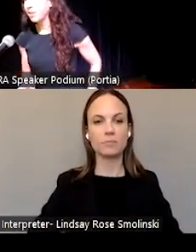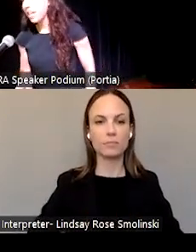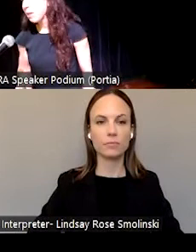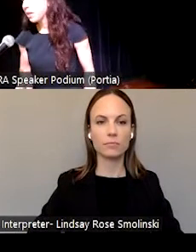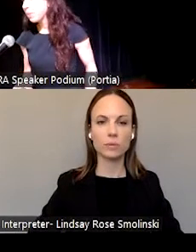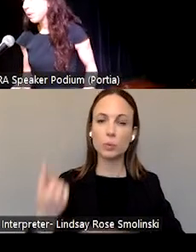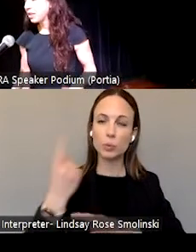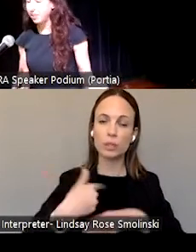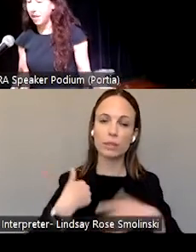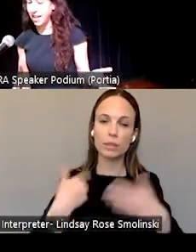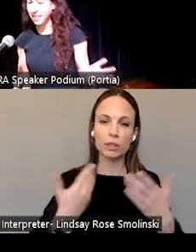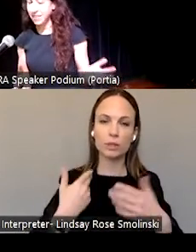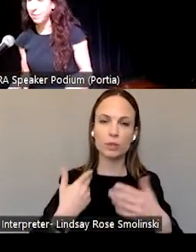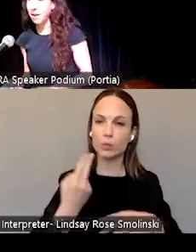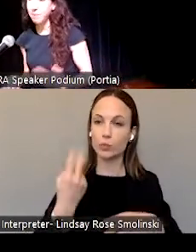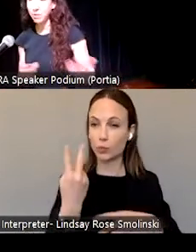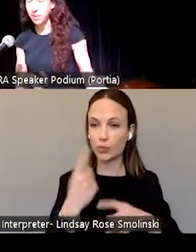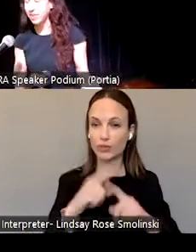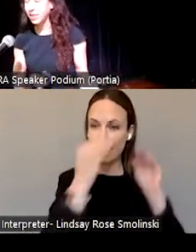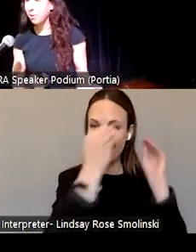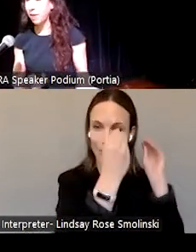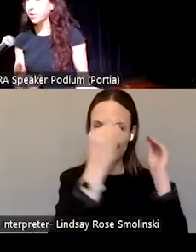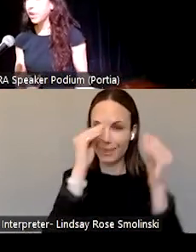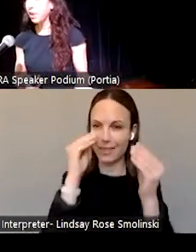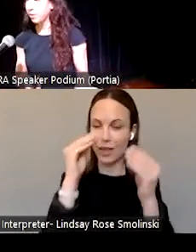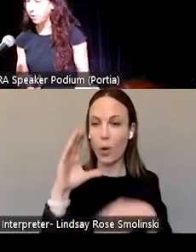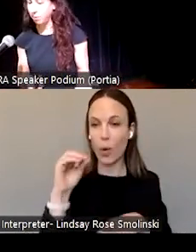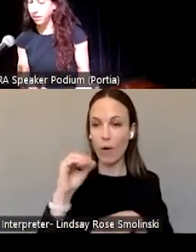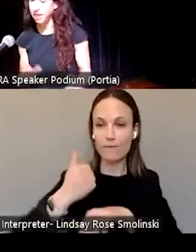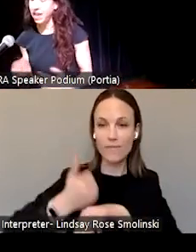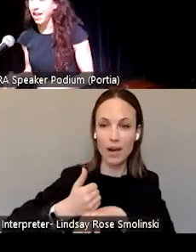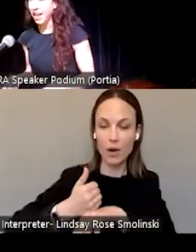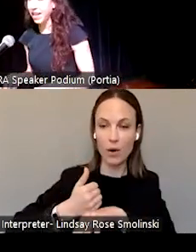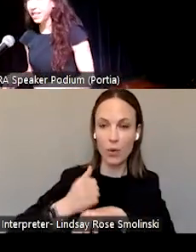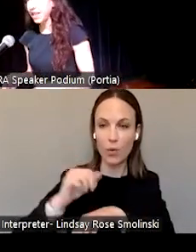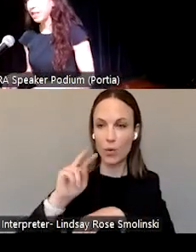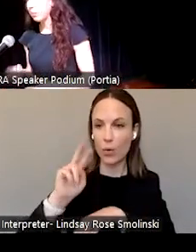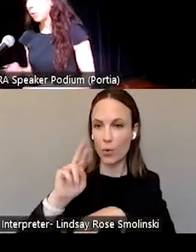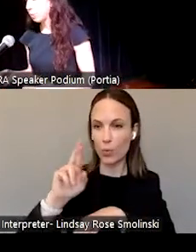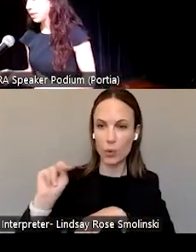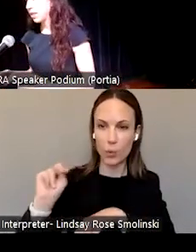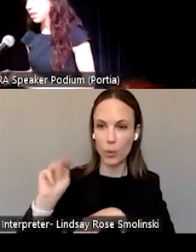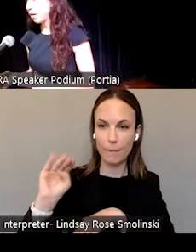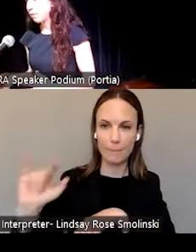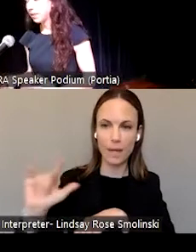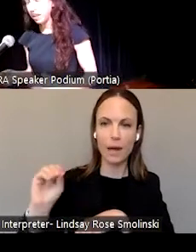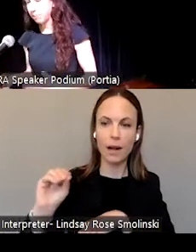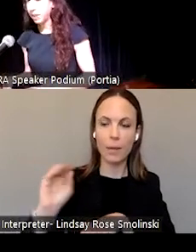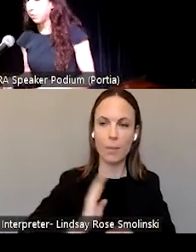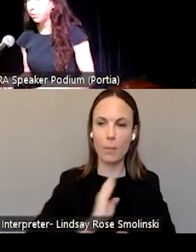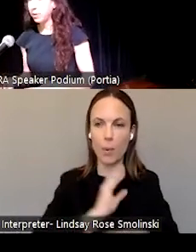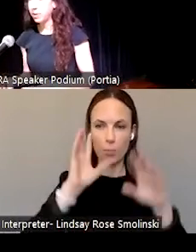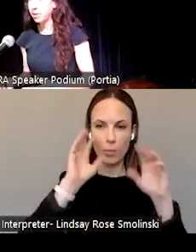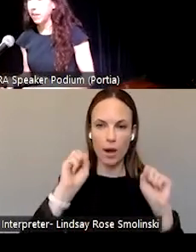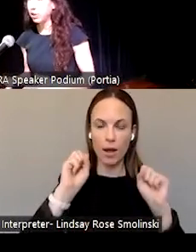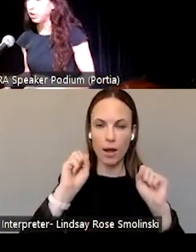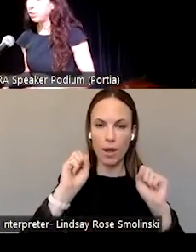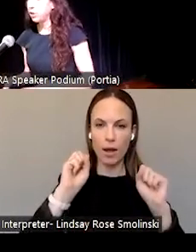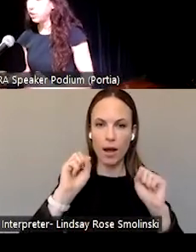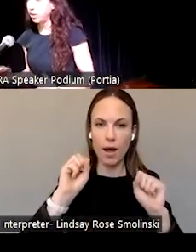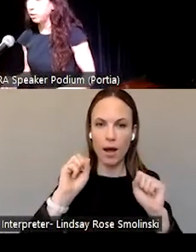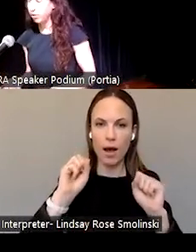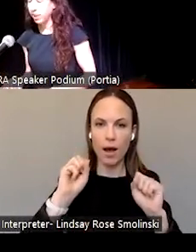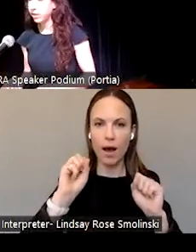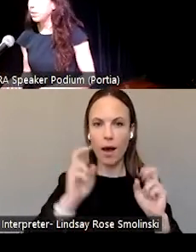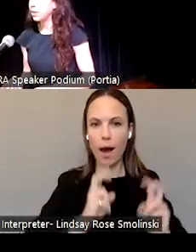So today I'm here wearing 2 hats, both as co-founder of Renewal Mill and as board president of the Upcycled Food Association, which